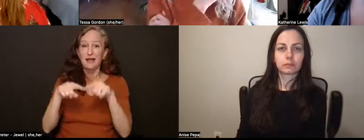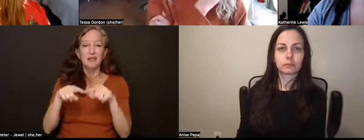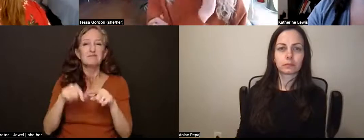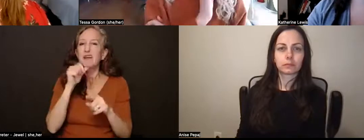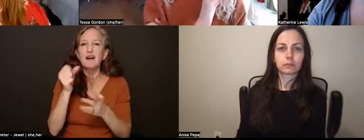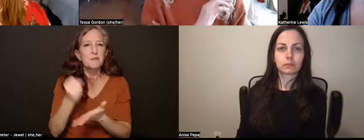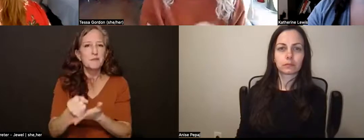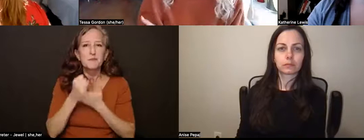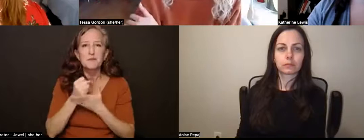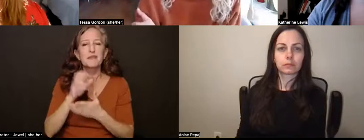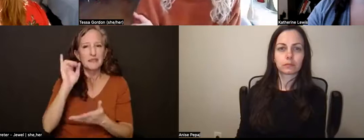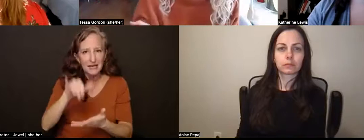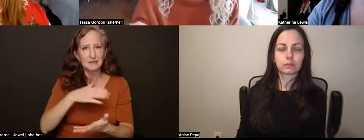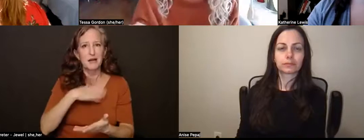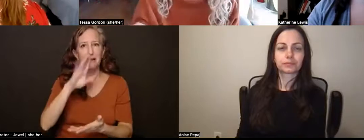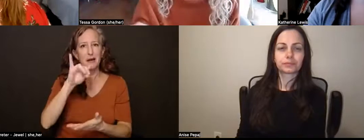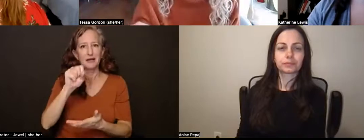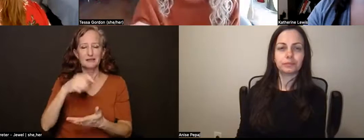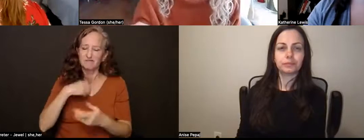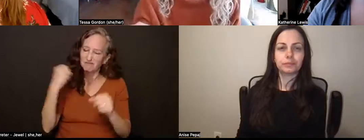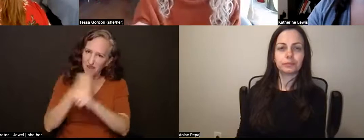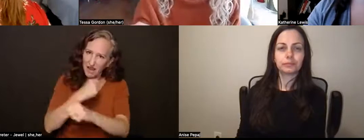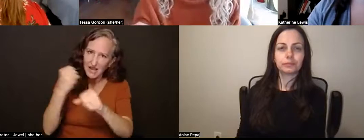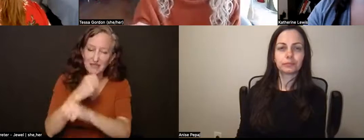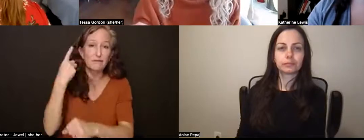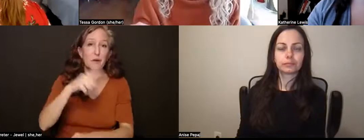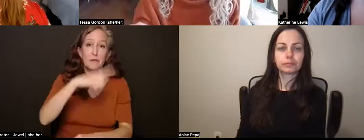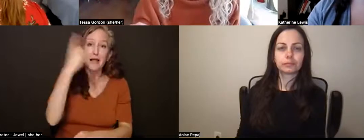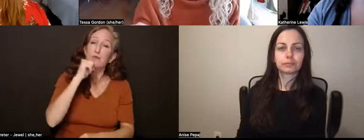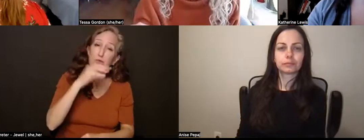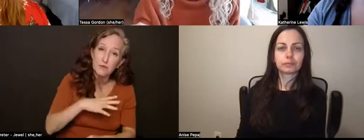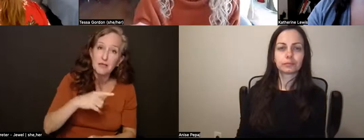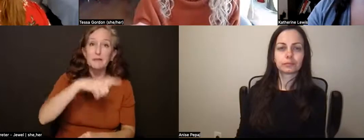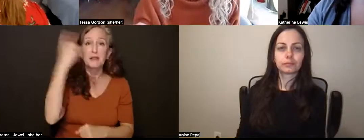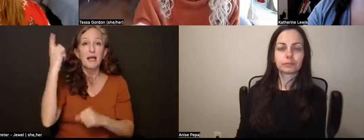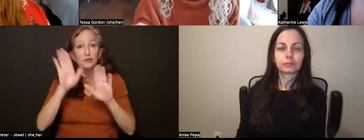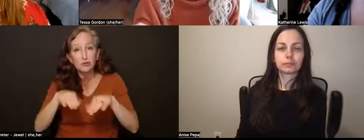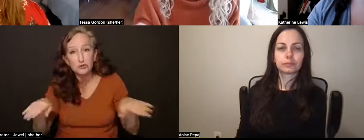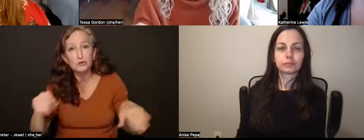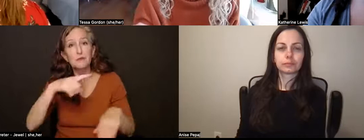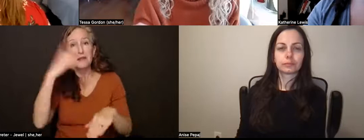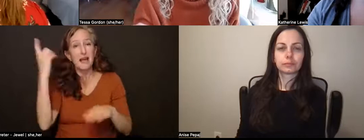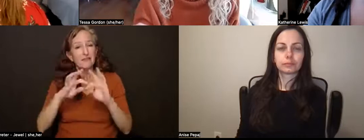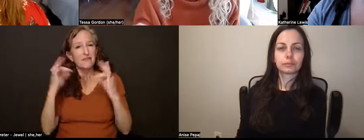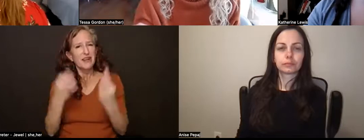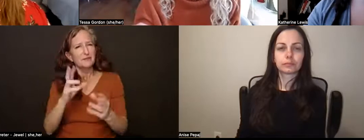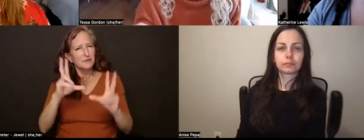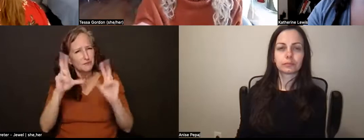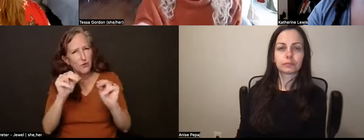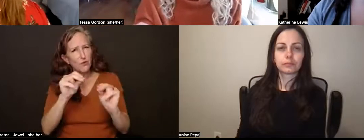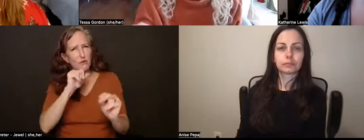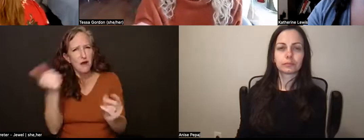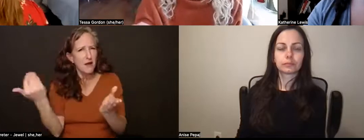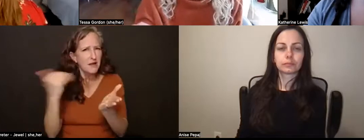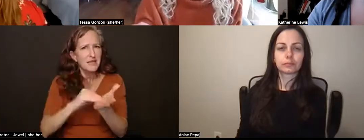faced. And that is what I'm fighting for today. For Black women, Black children, Black families, not to be dismissed when it comes to COVID